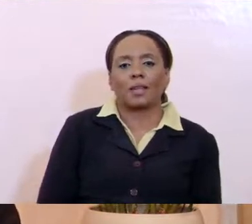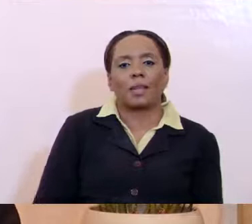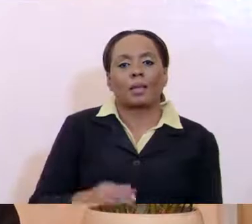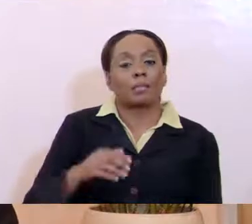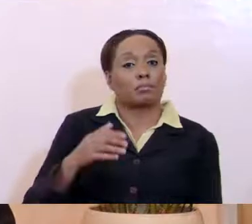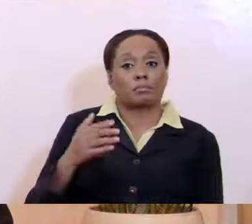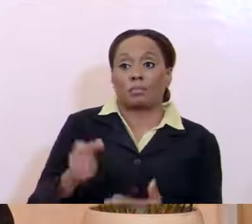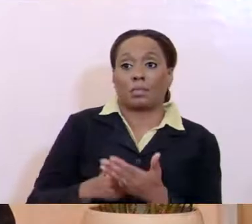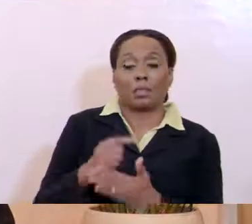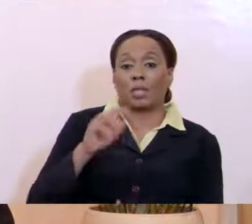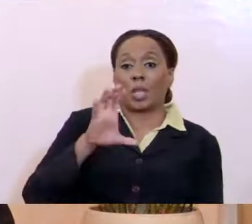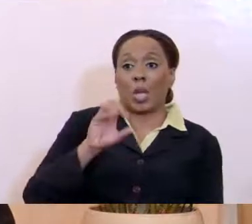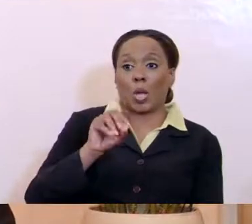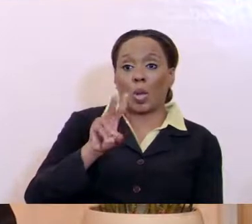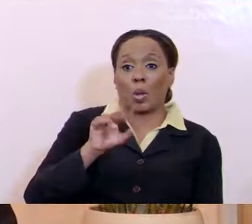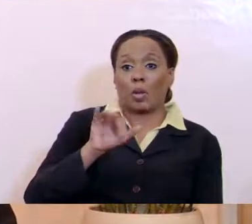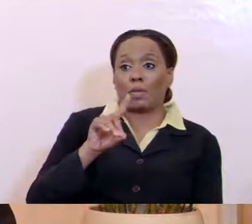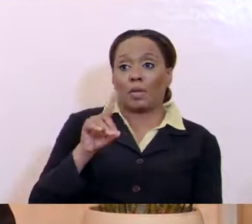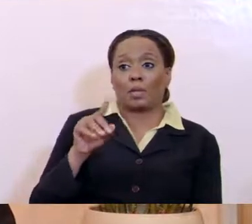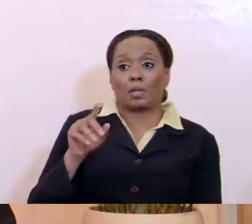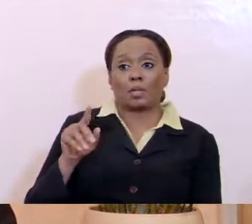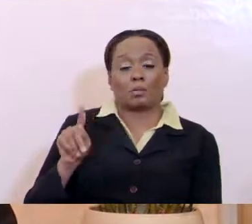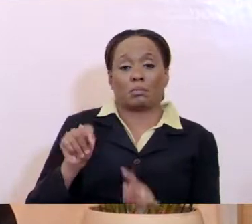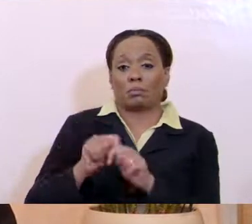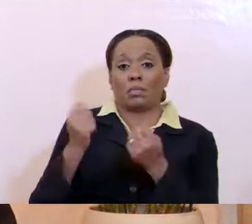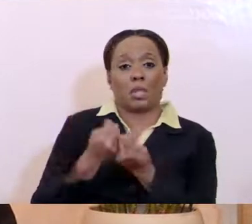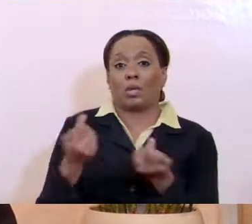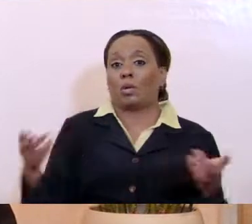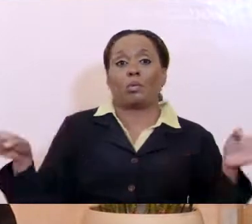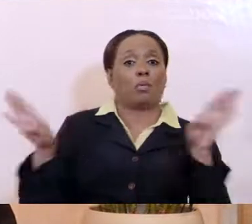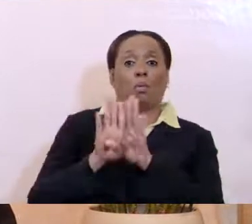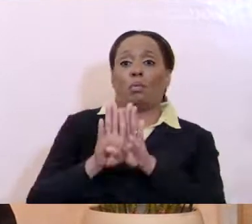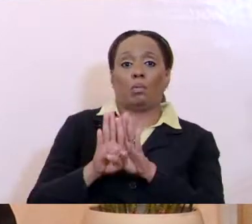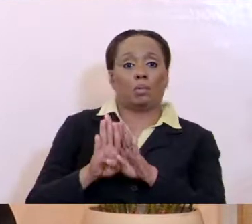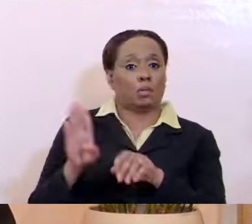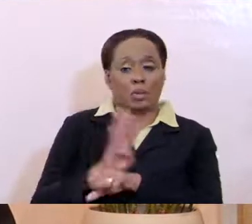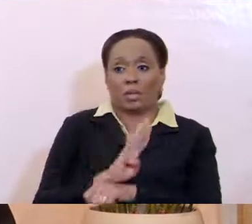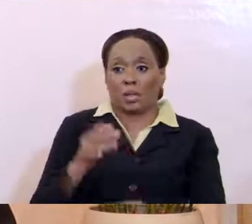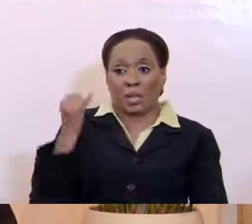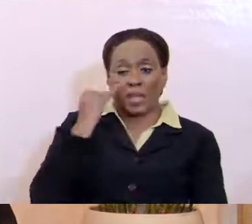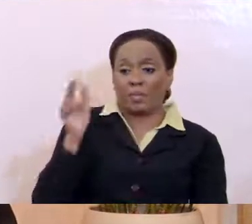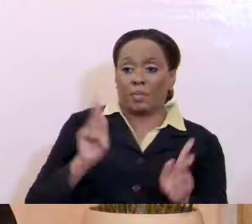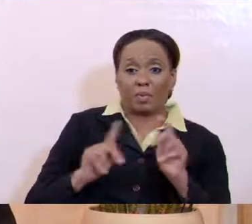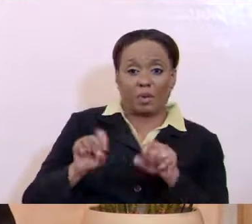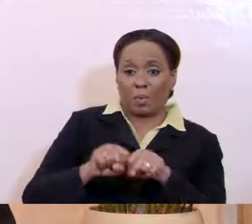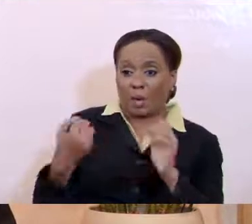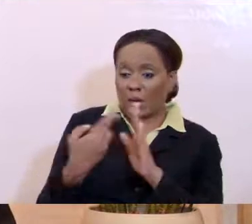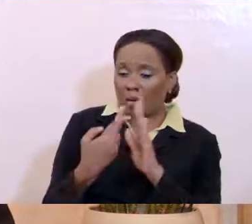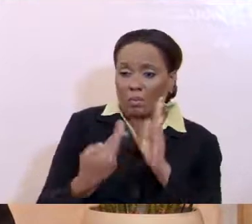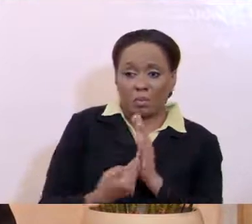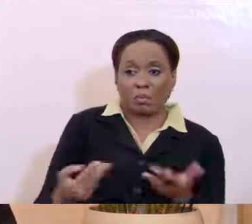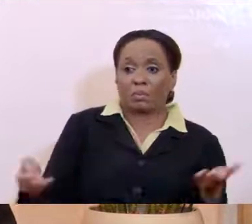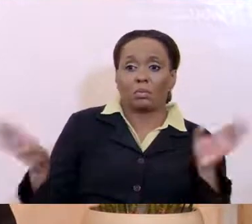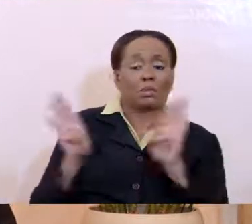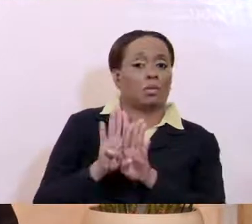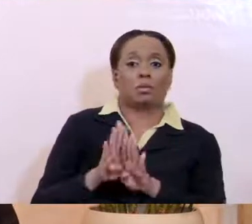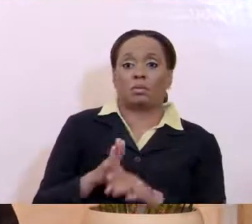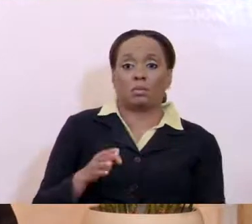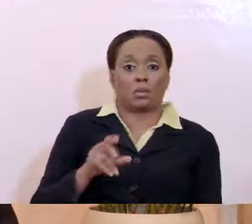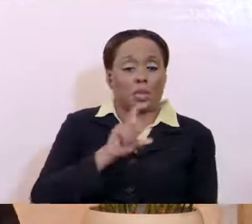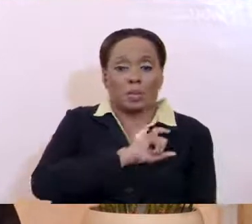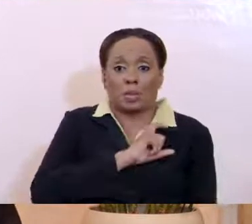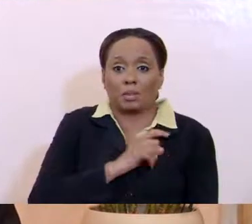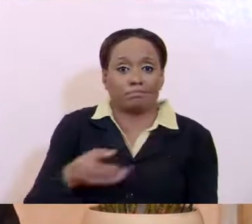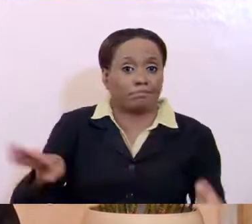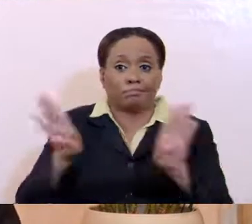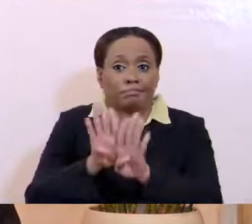a place that should not be open or shuts down an operation where the people are not following protocols, every time the police do it,